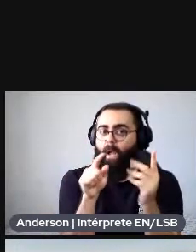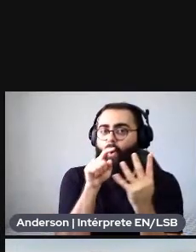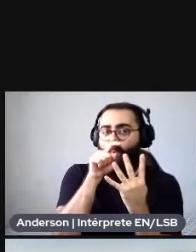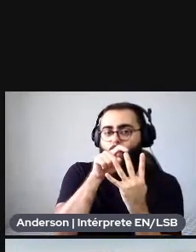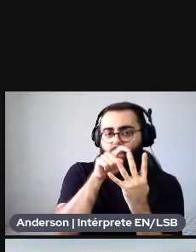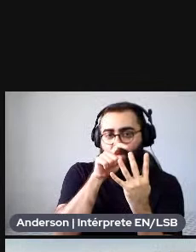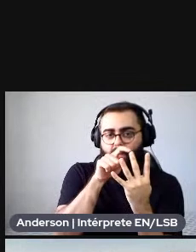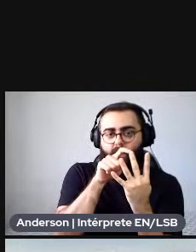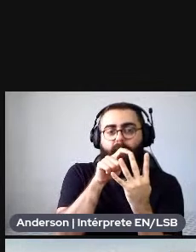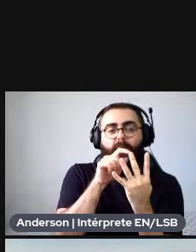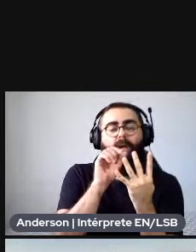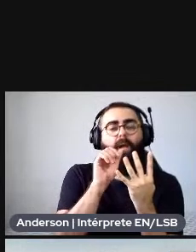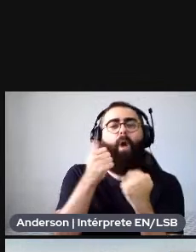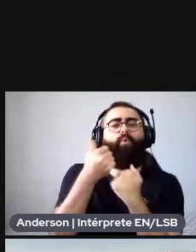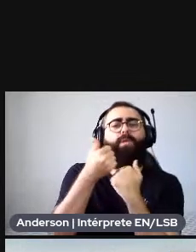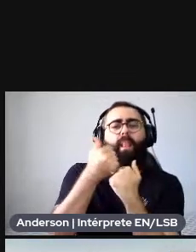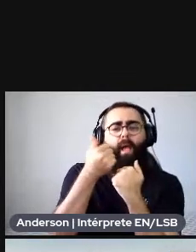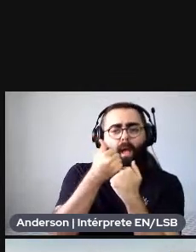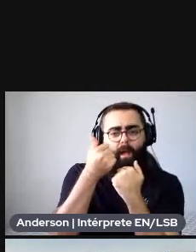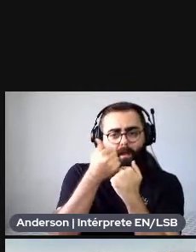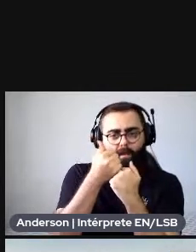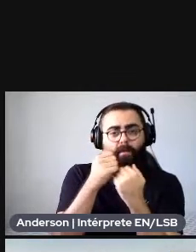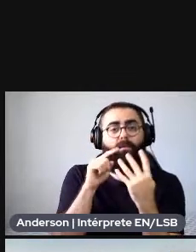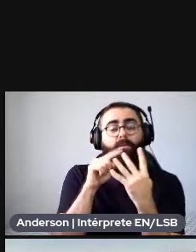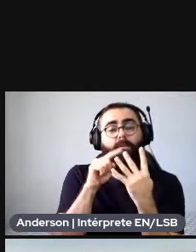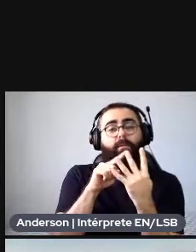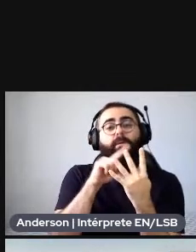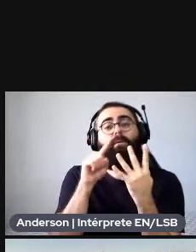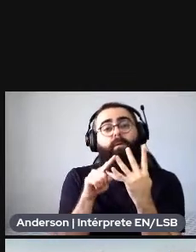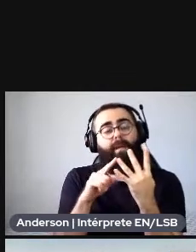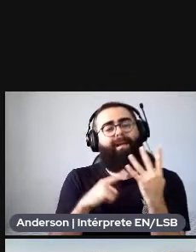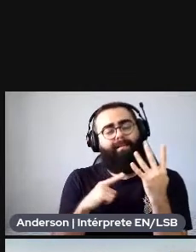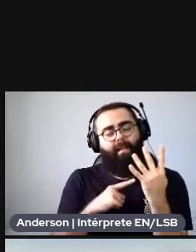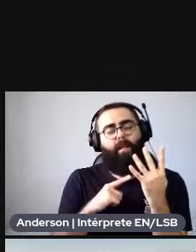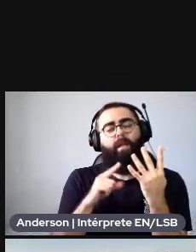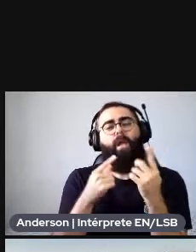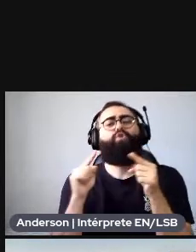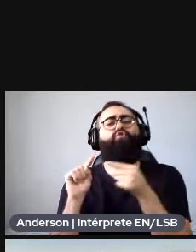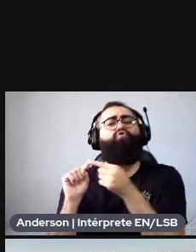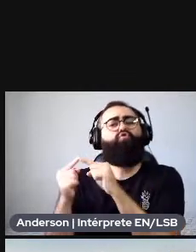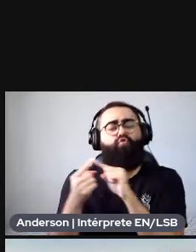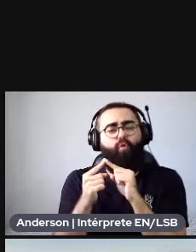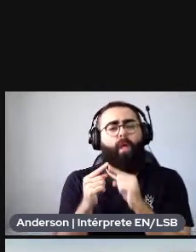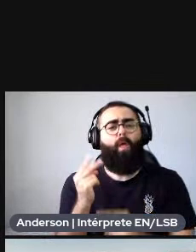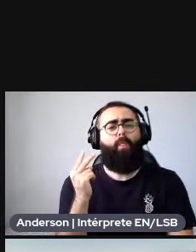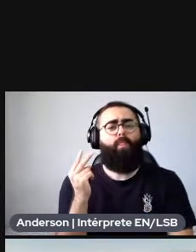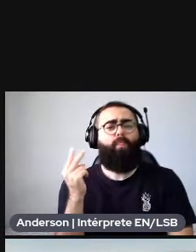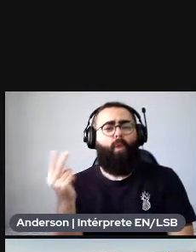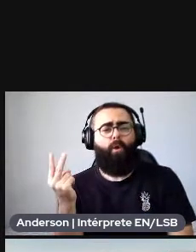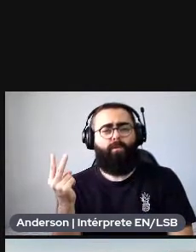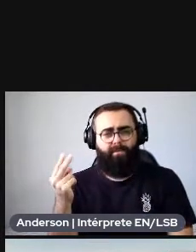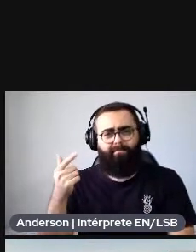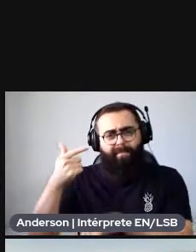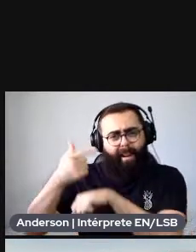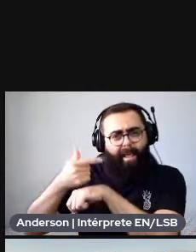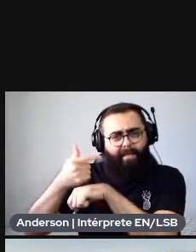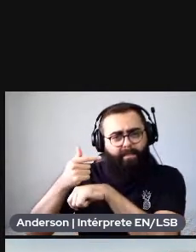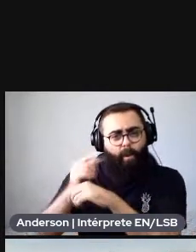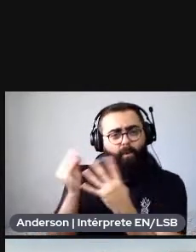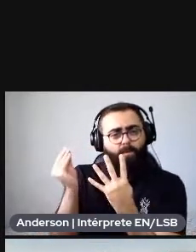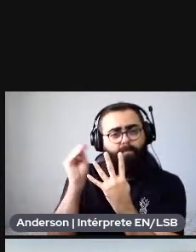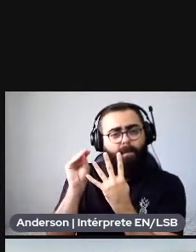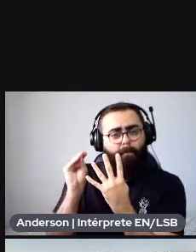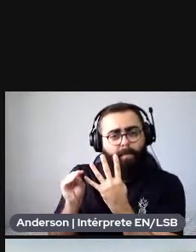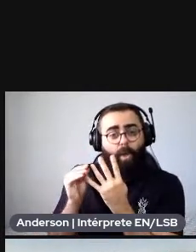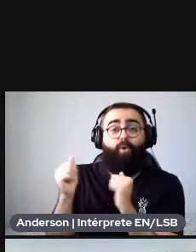then we have an open slot where different lexical items can be collocated, and they are collocated with the